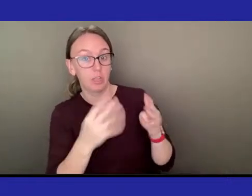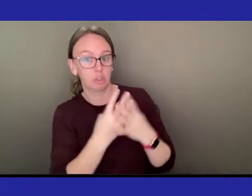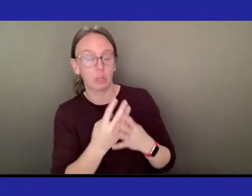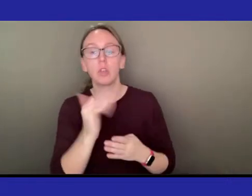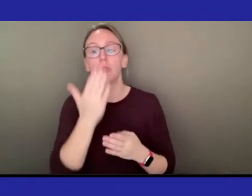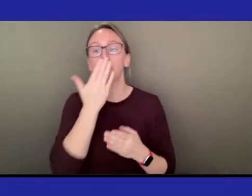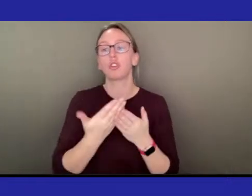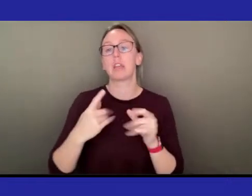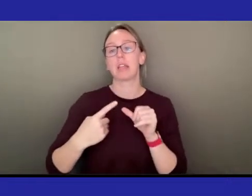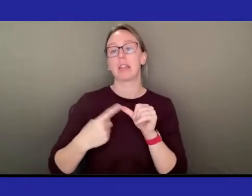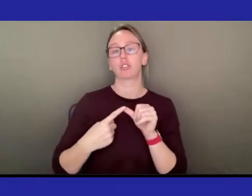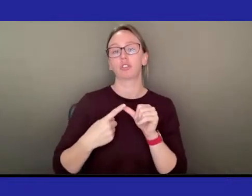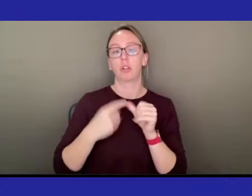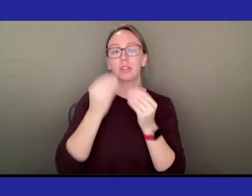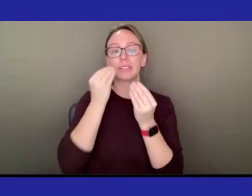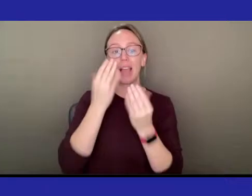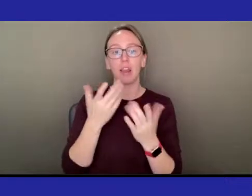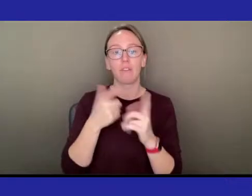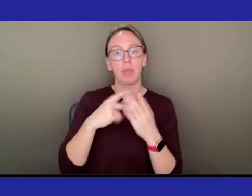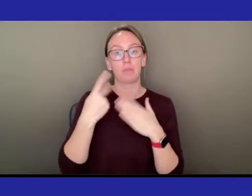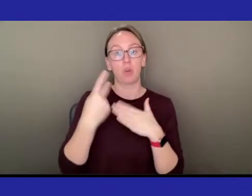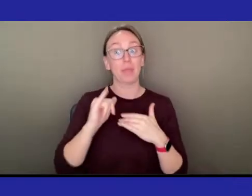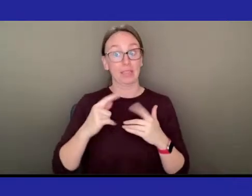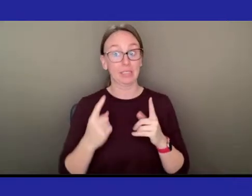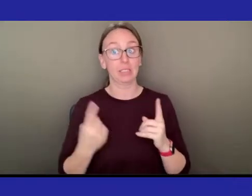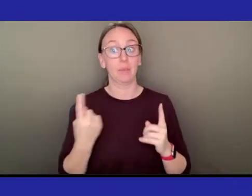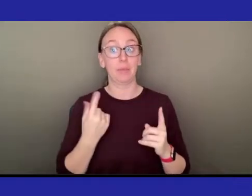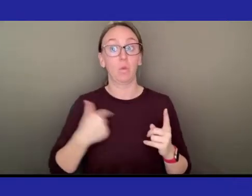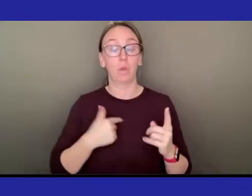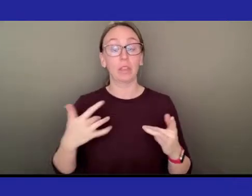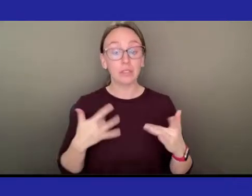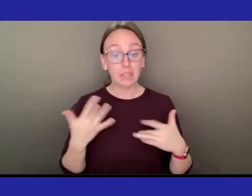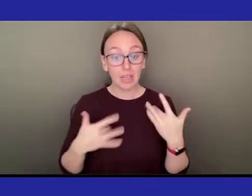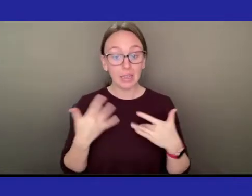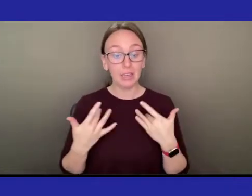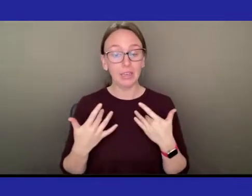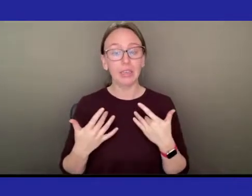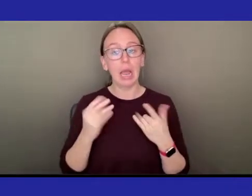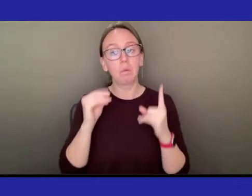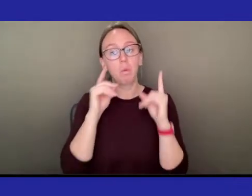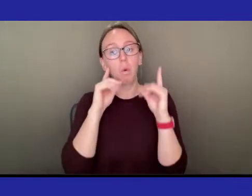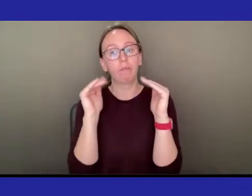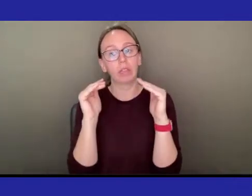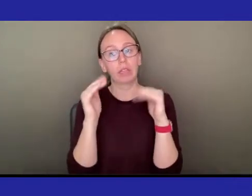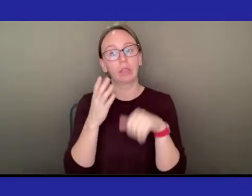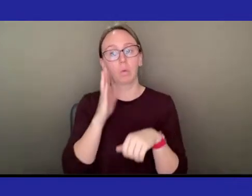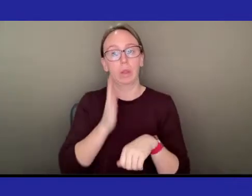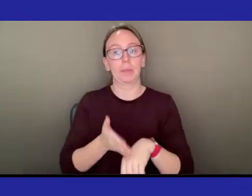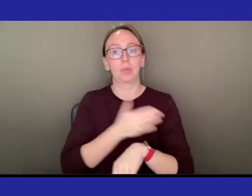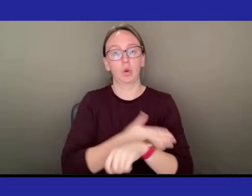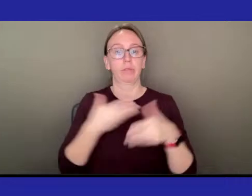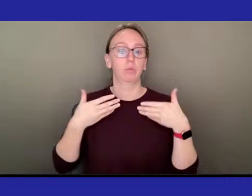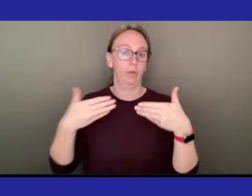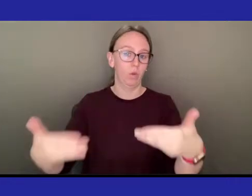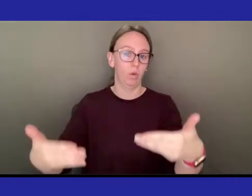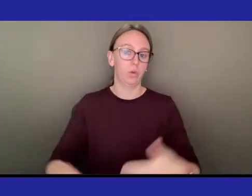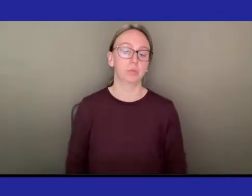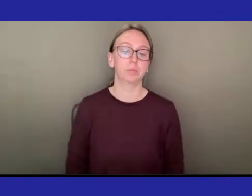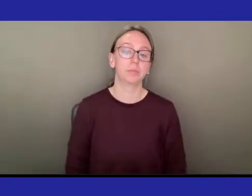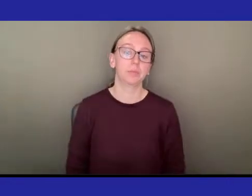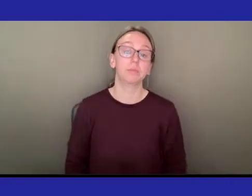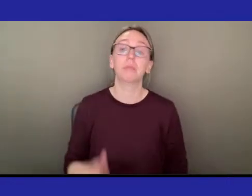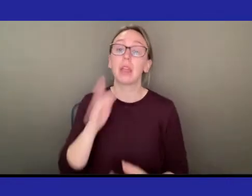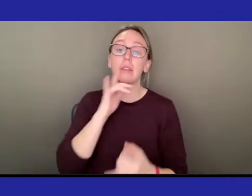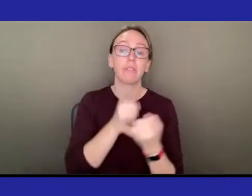the program, something that we're excited about, and hopefully improves moving forward. And then just finally